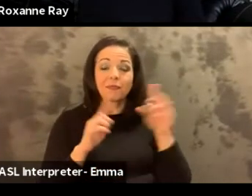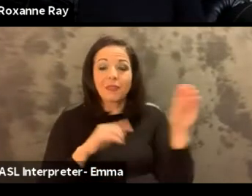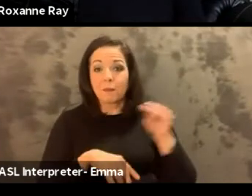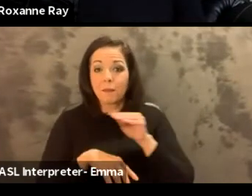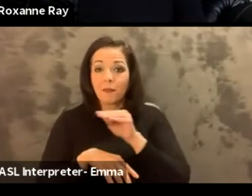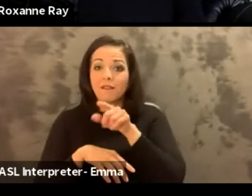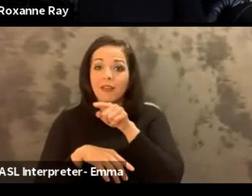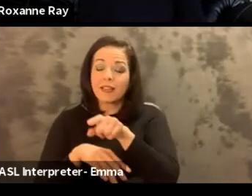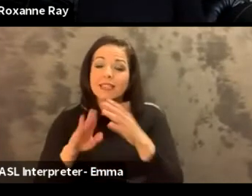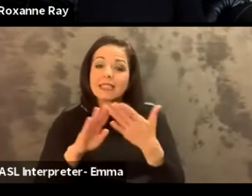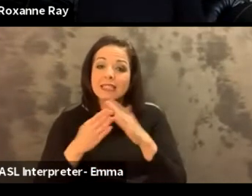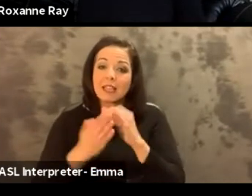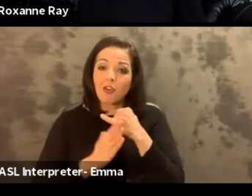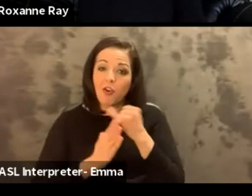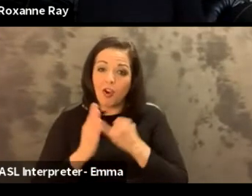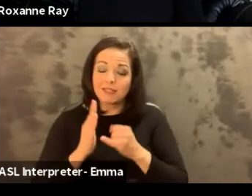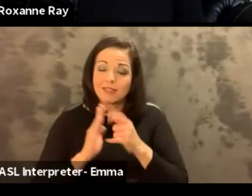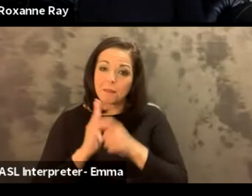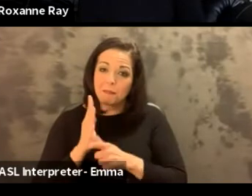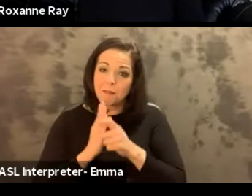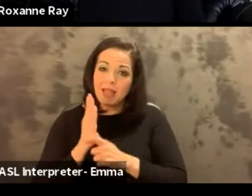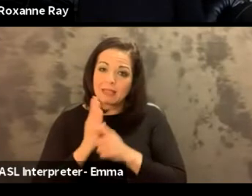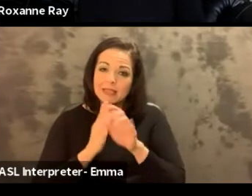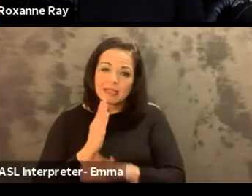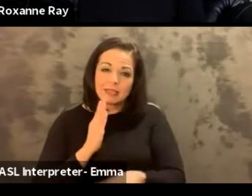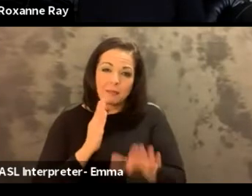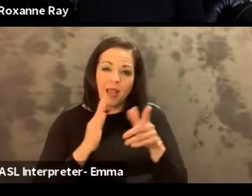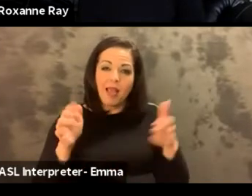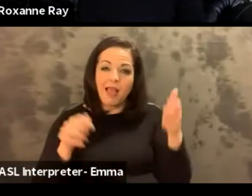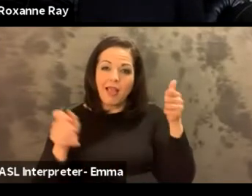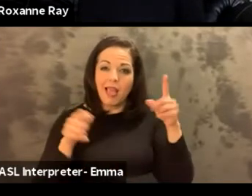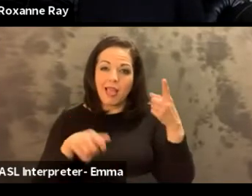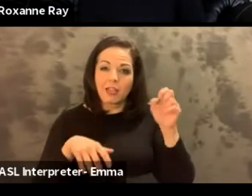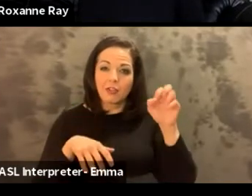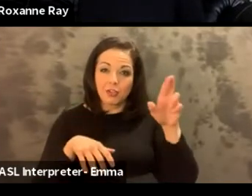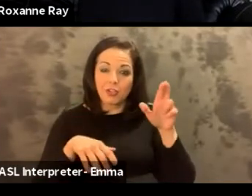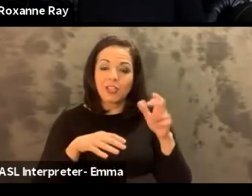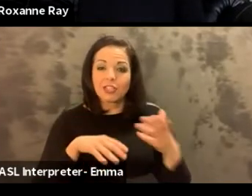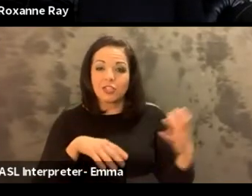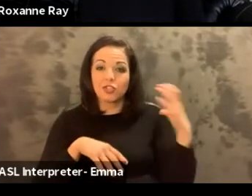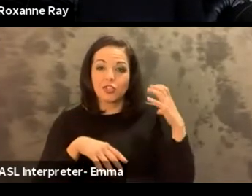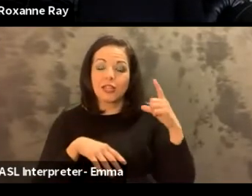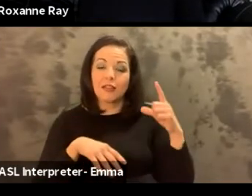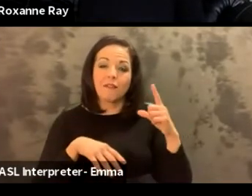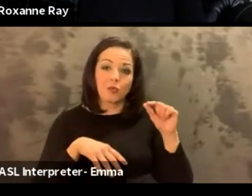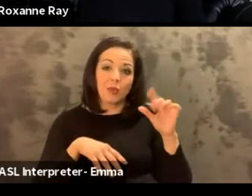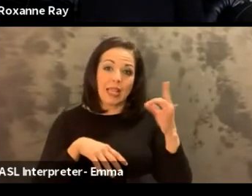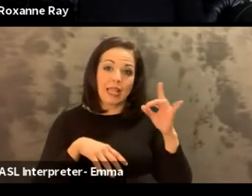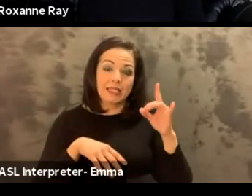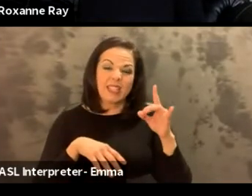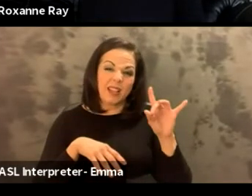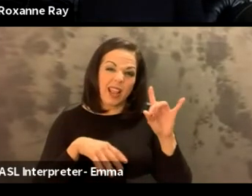I was editor in chief for just shy of 8 years before it closed at the end of